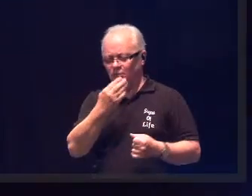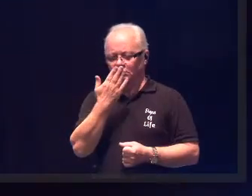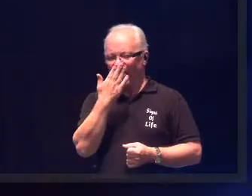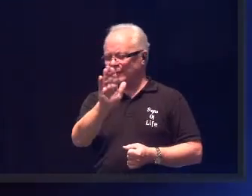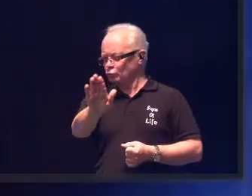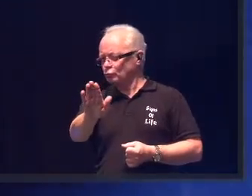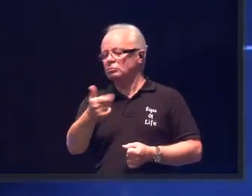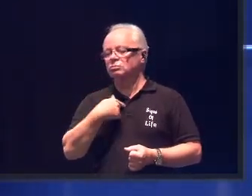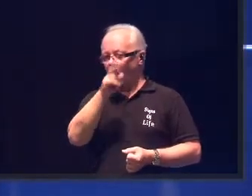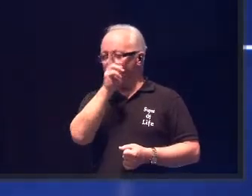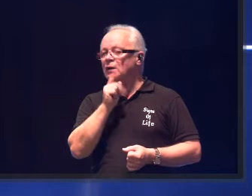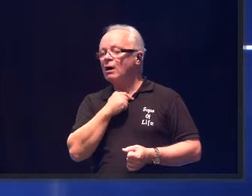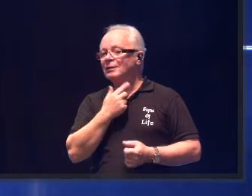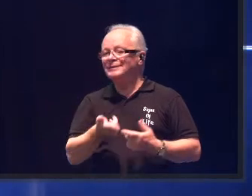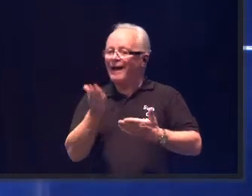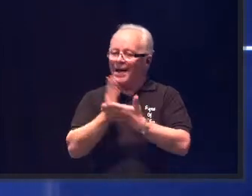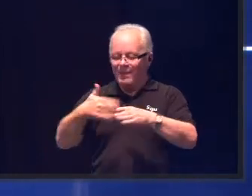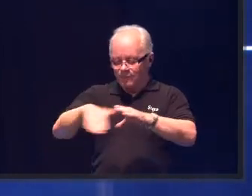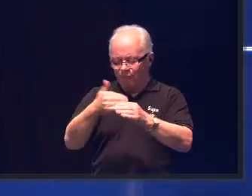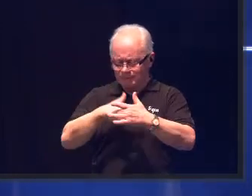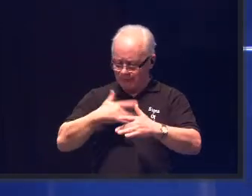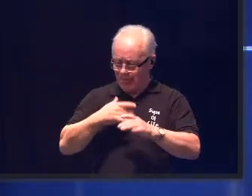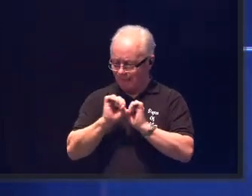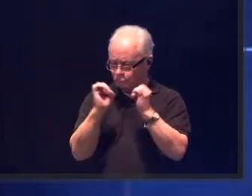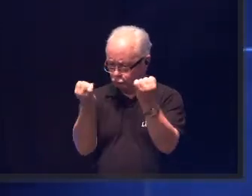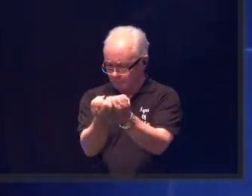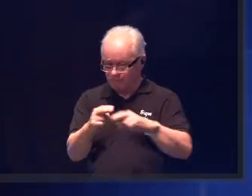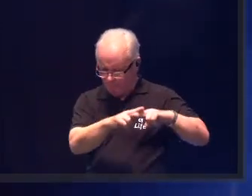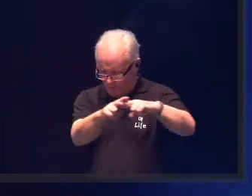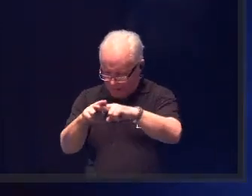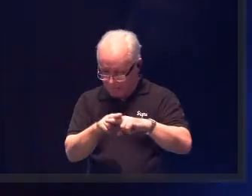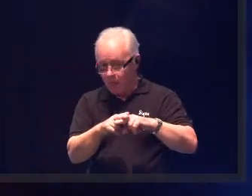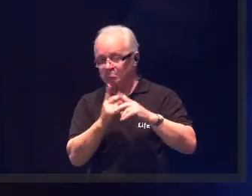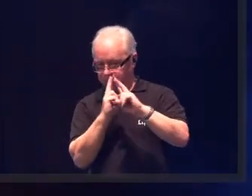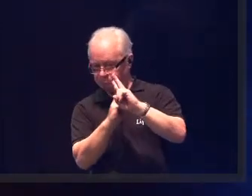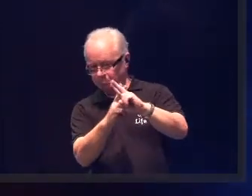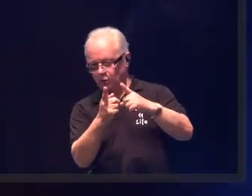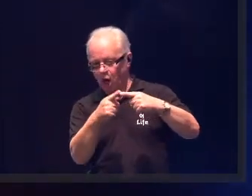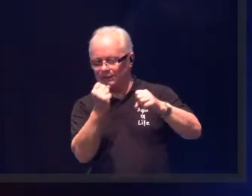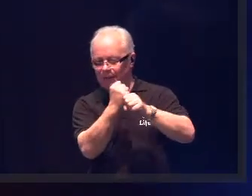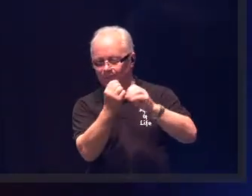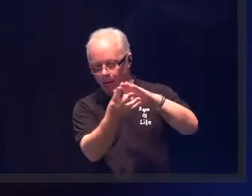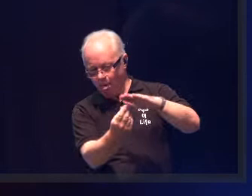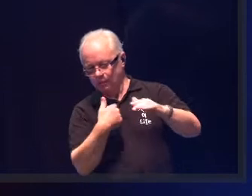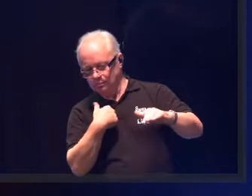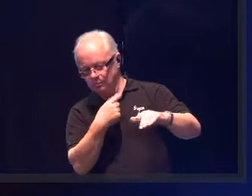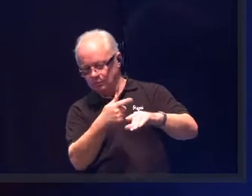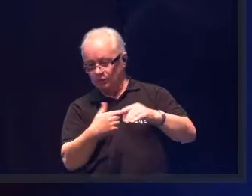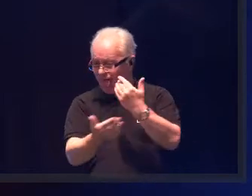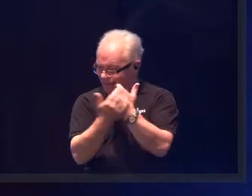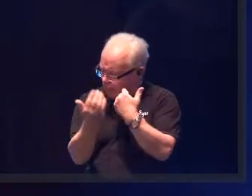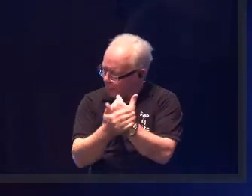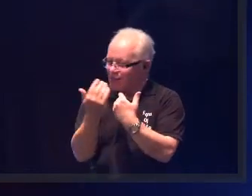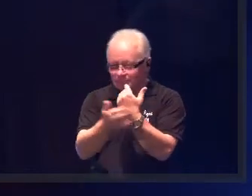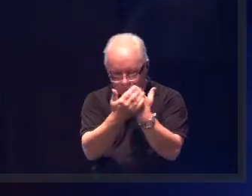Family is our model. If you're not a life group, get in a life group. Family is our model. Encouragement is our language.